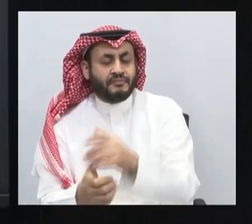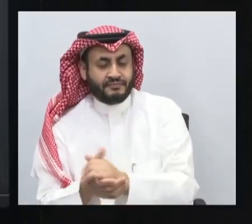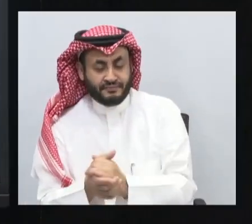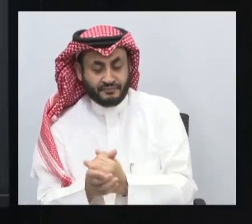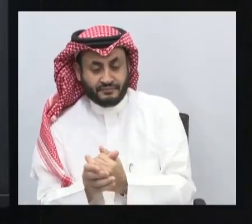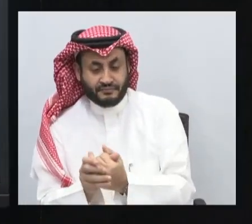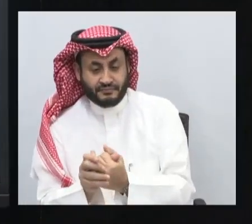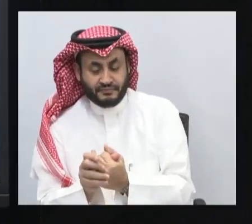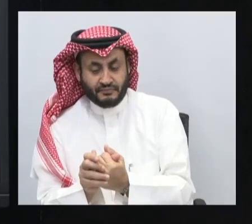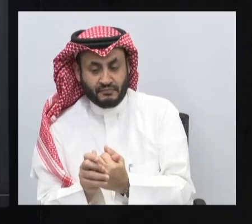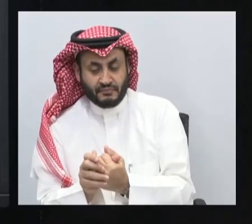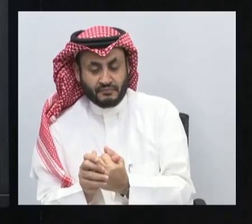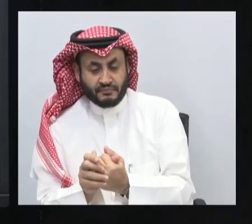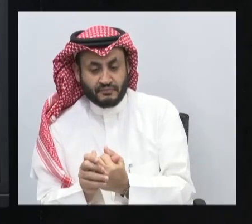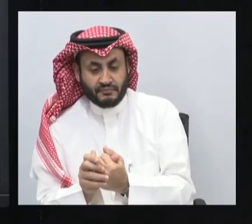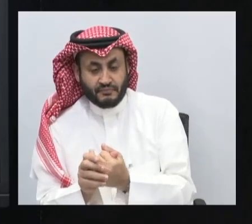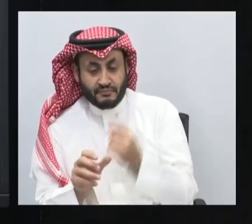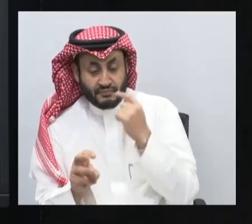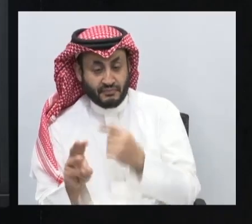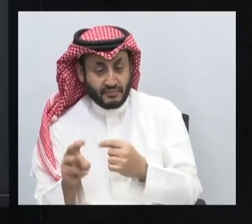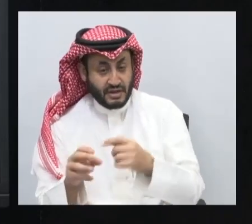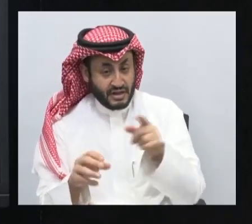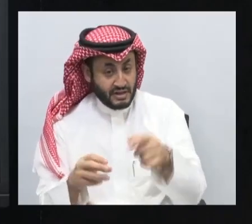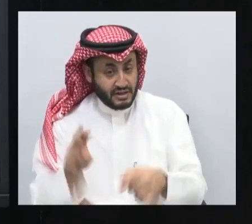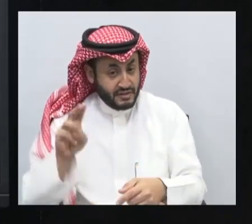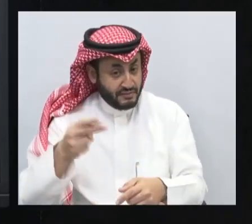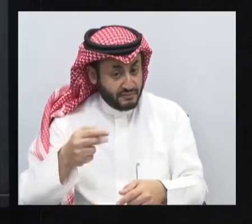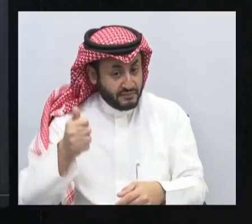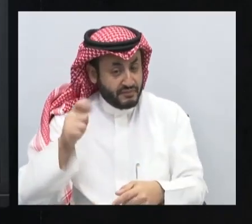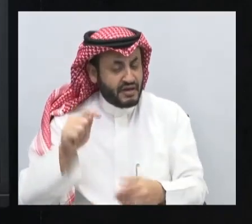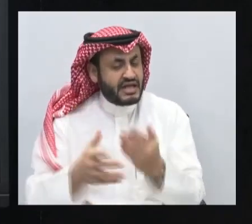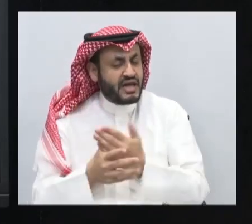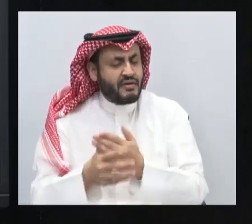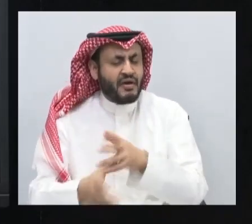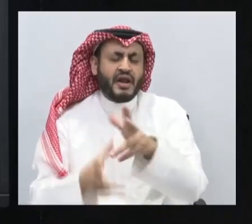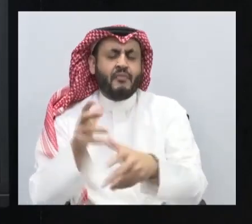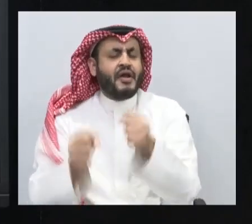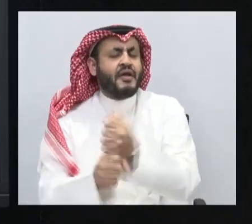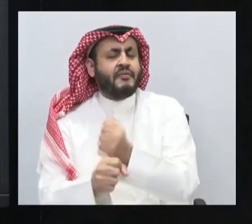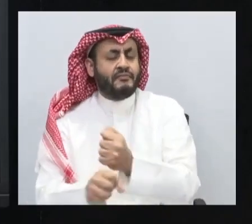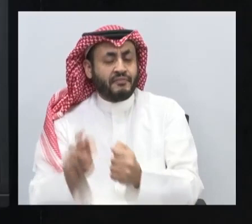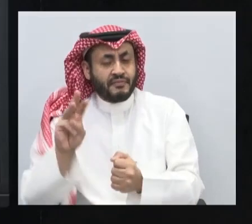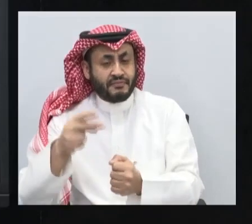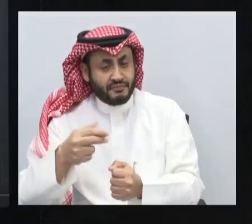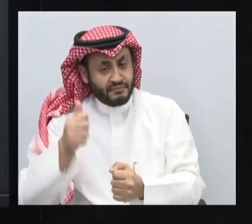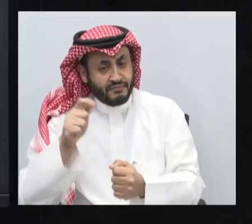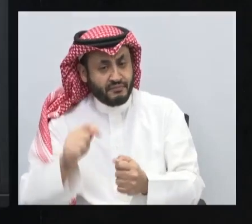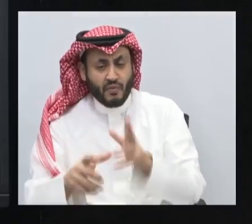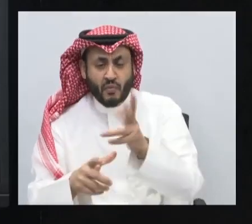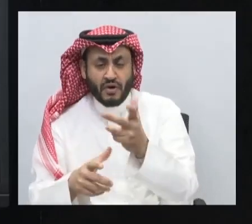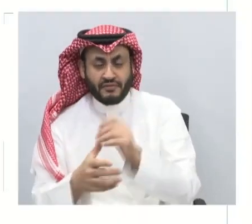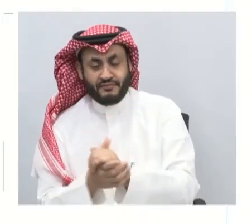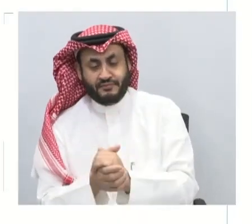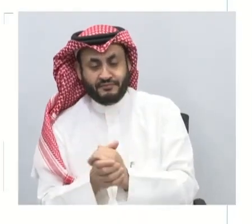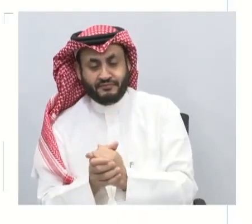that we're using. We're using what? Because we're asking about a thing or an activity. What will you do this weekend? How can